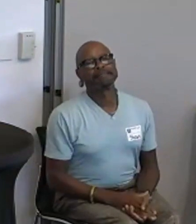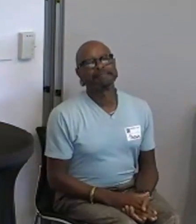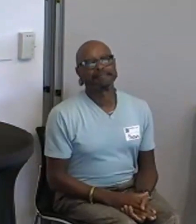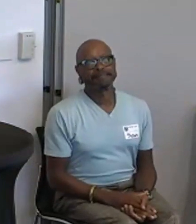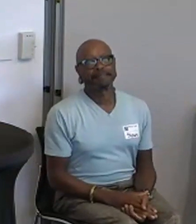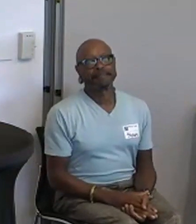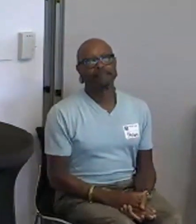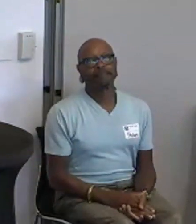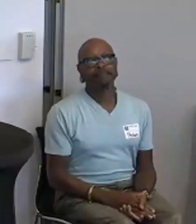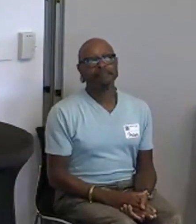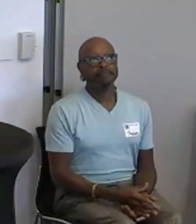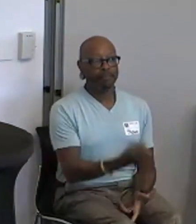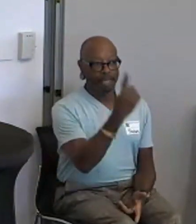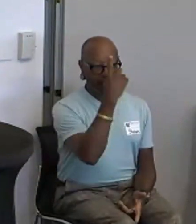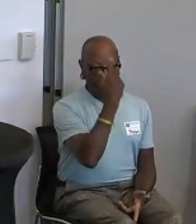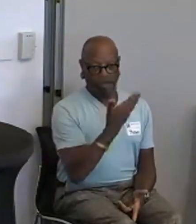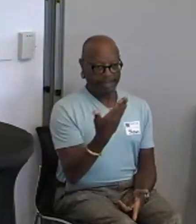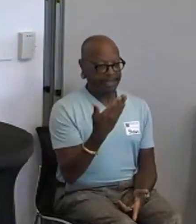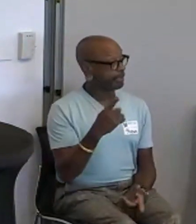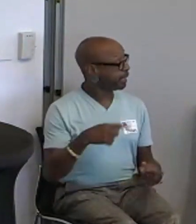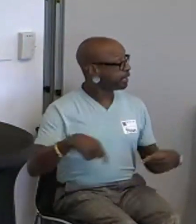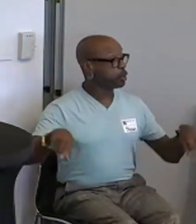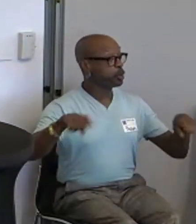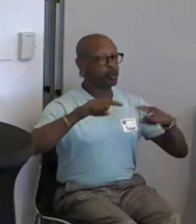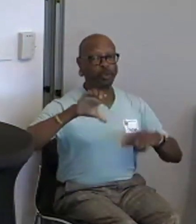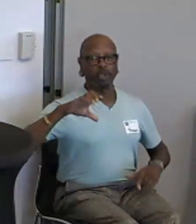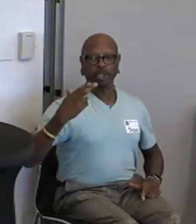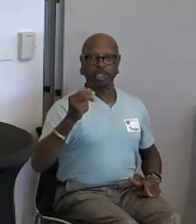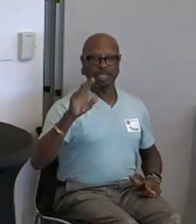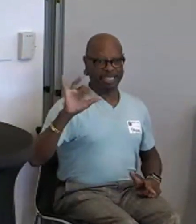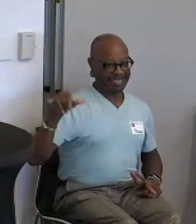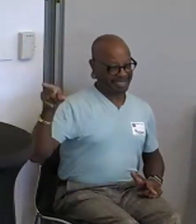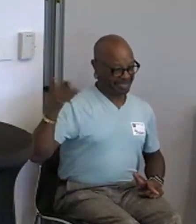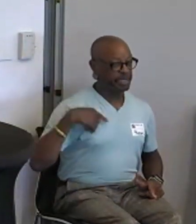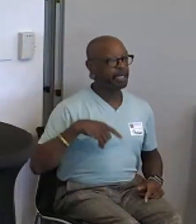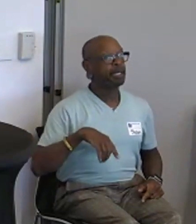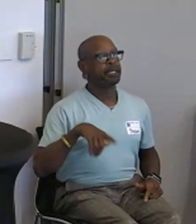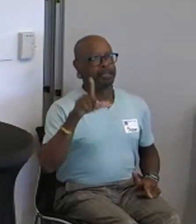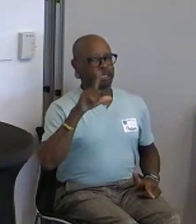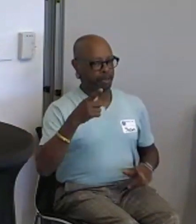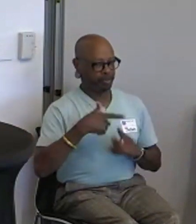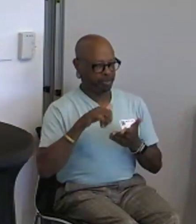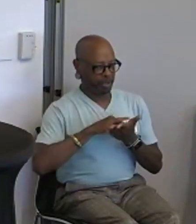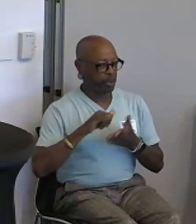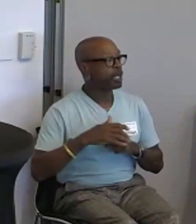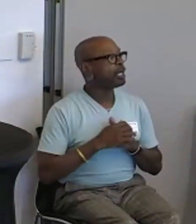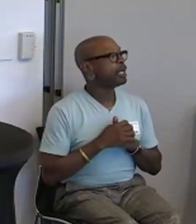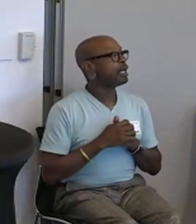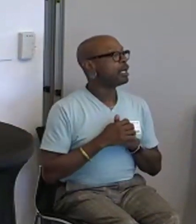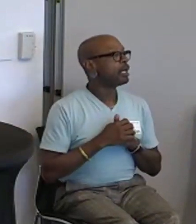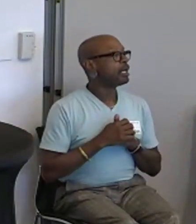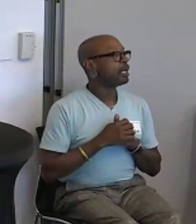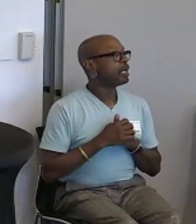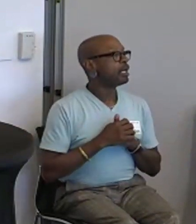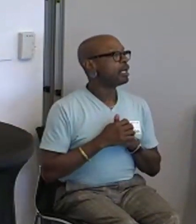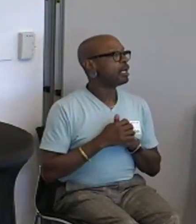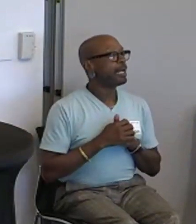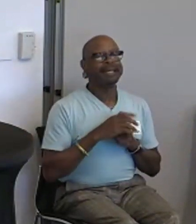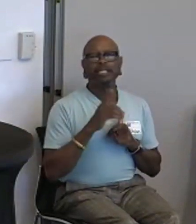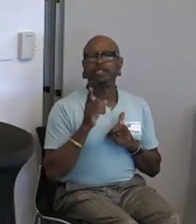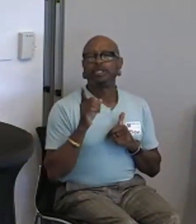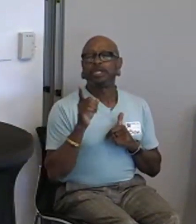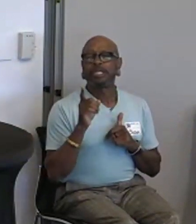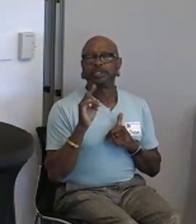I think one of the things that you, Chancey, are sort of a seed